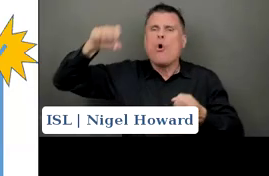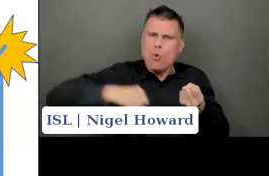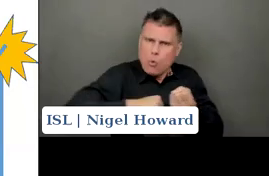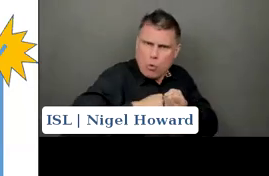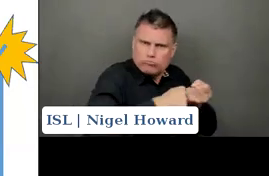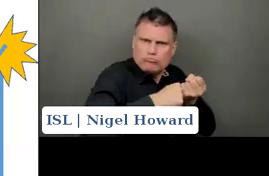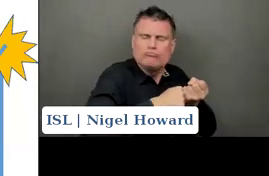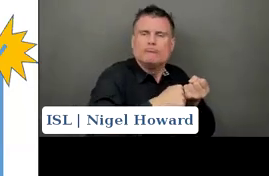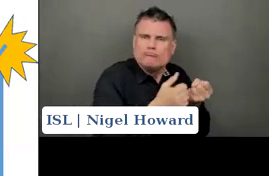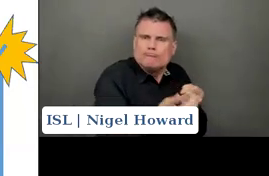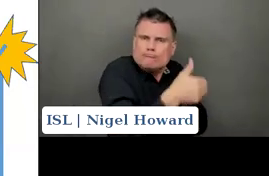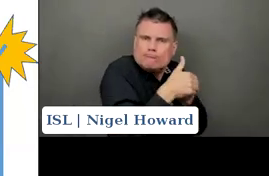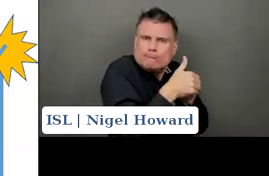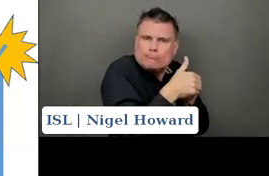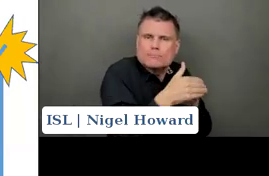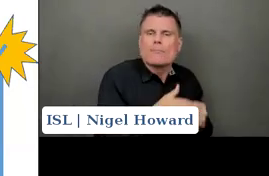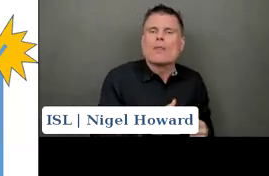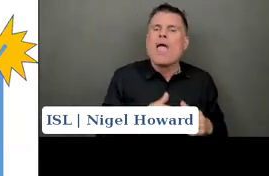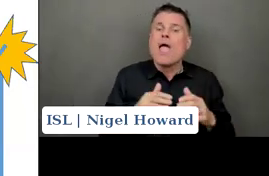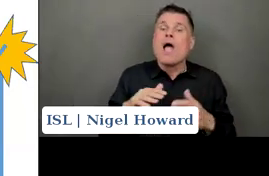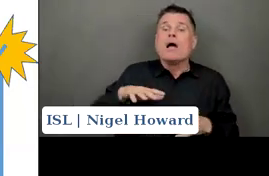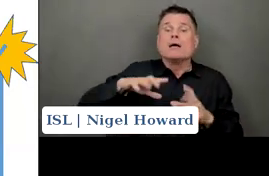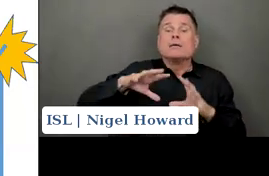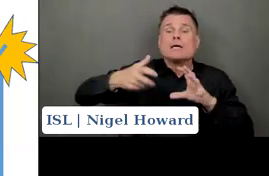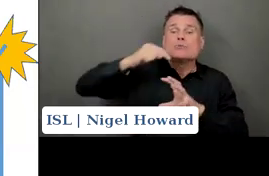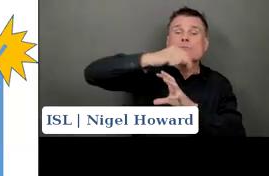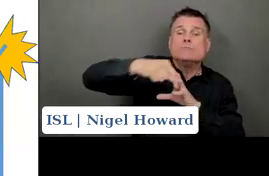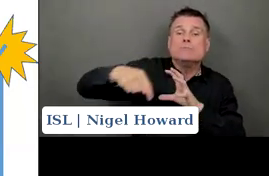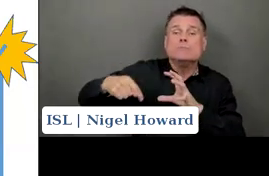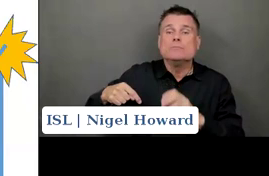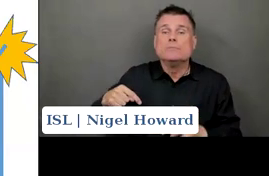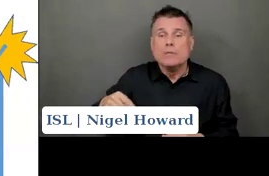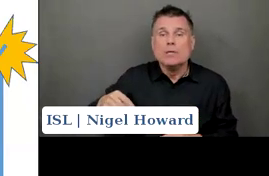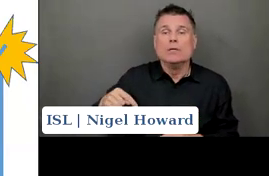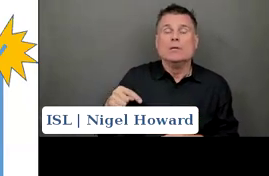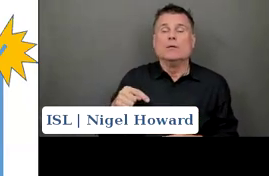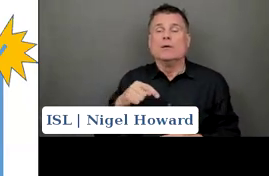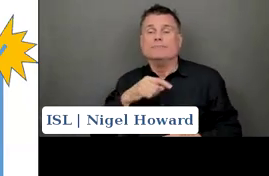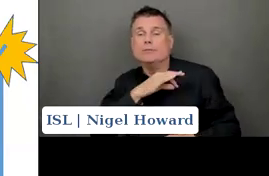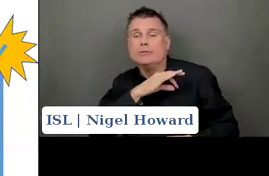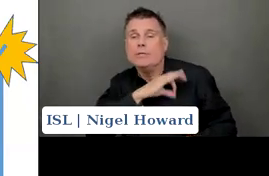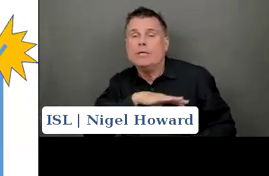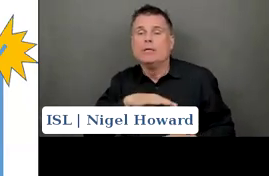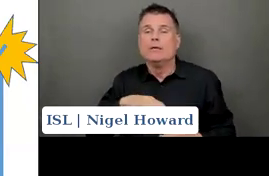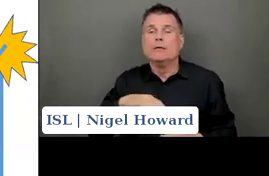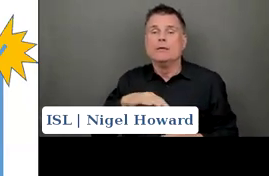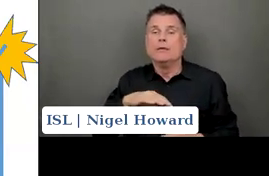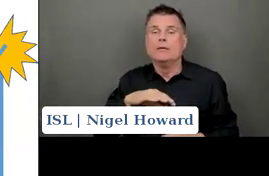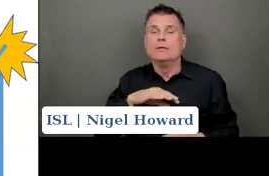in Chile, in South Africa, and Brazil and Bolivia. The first one very much linked to the COVID